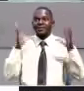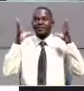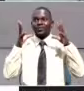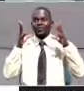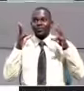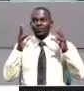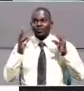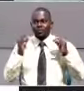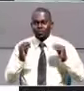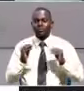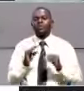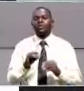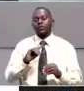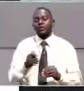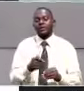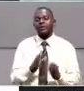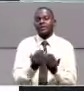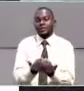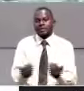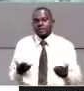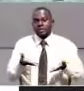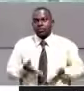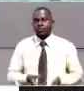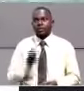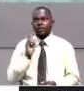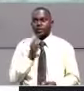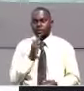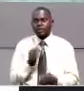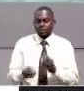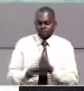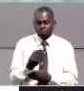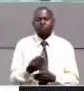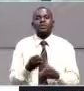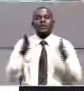while 1 out of every 1,000 children are born deaf. Most causes of